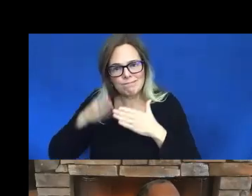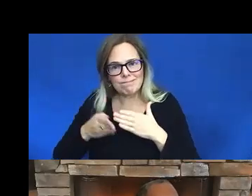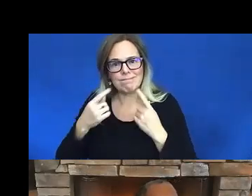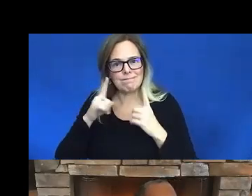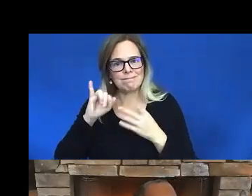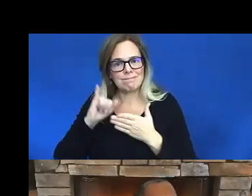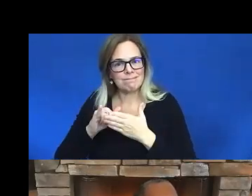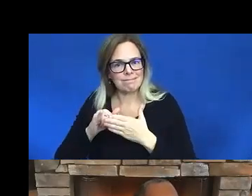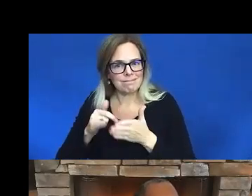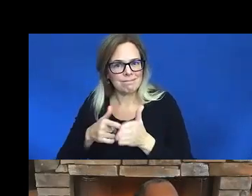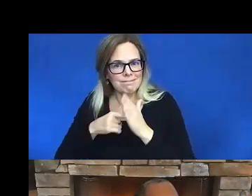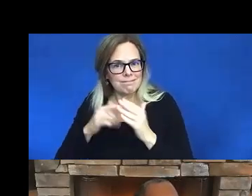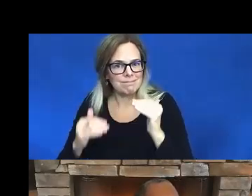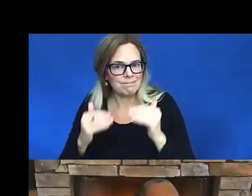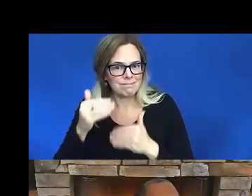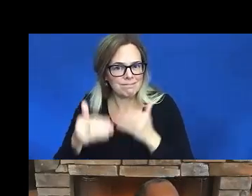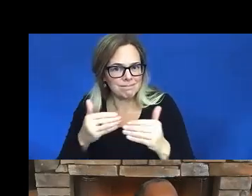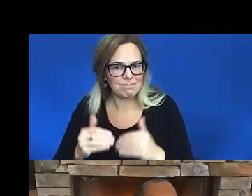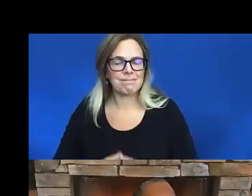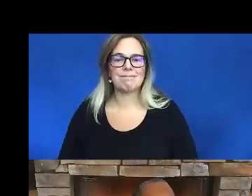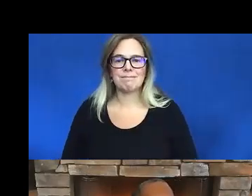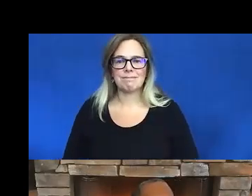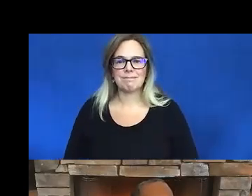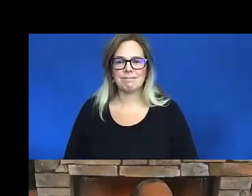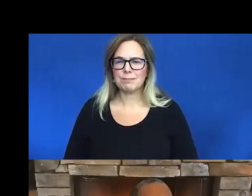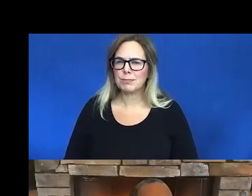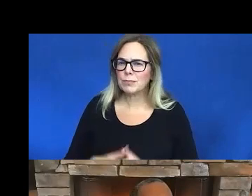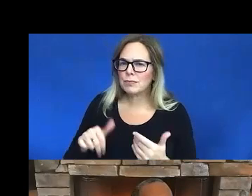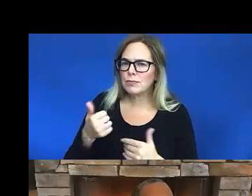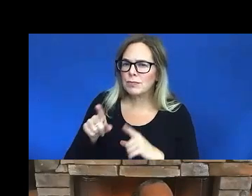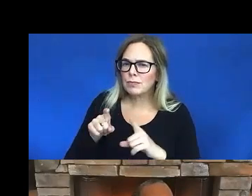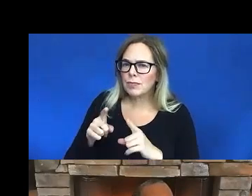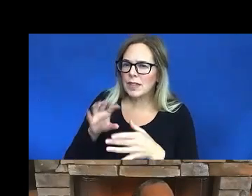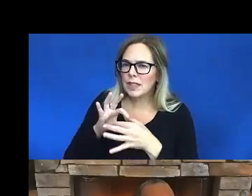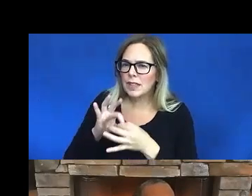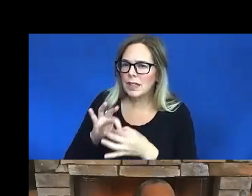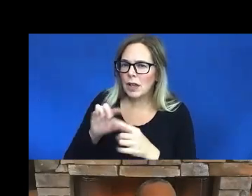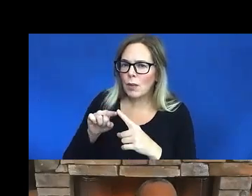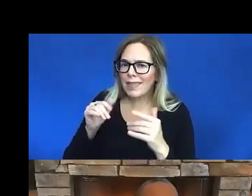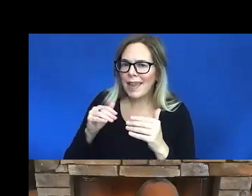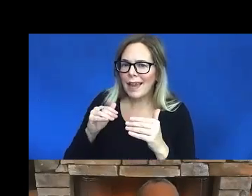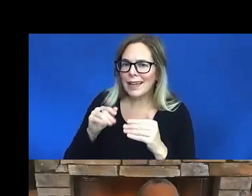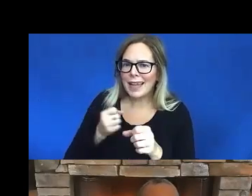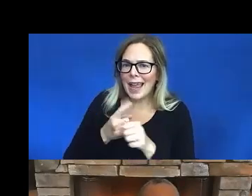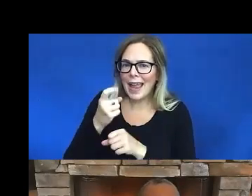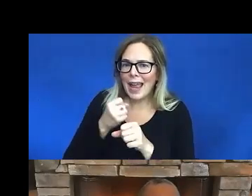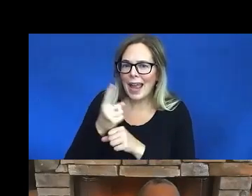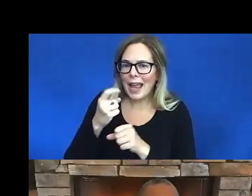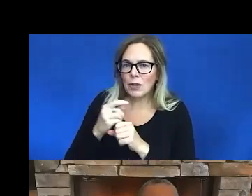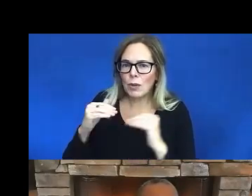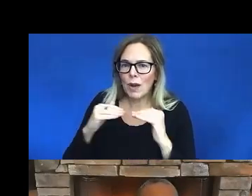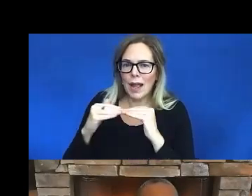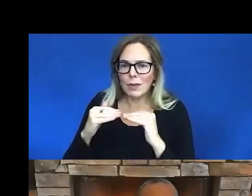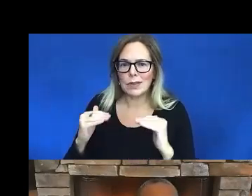The next question is, can you speak to when the annual promotion and equity process will happen for non-clinical